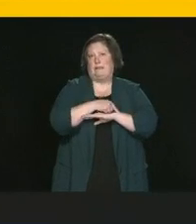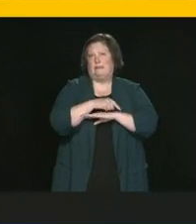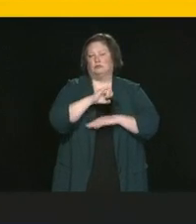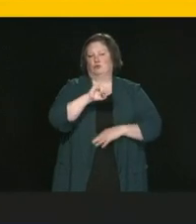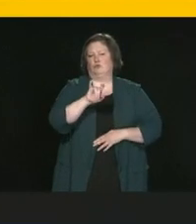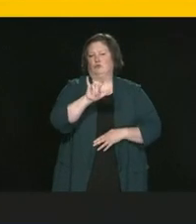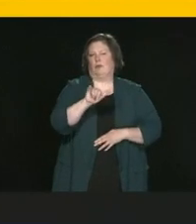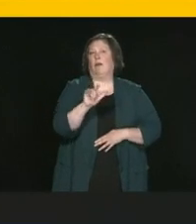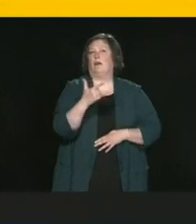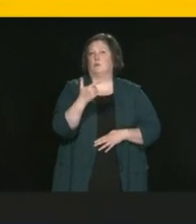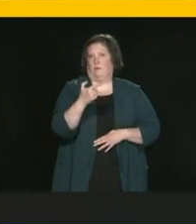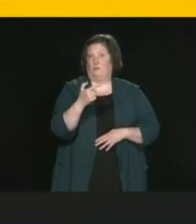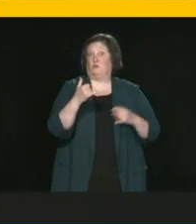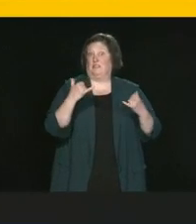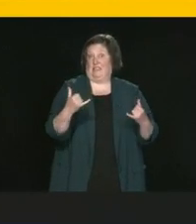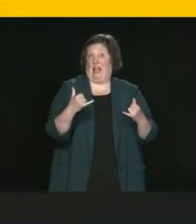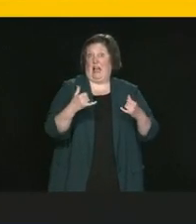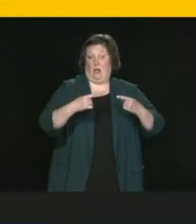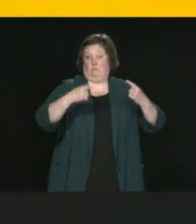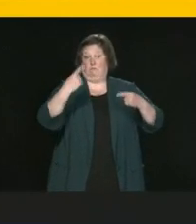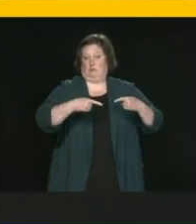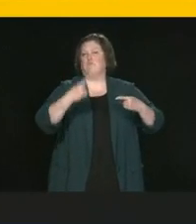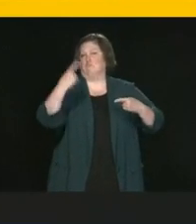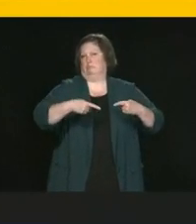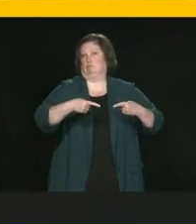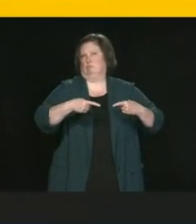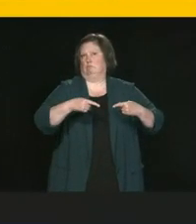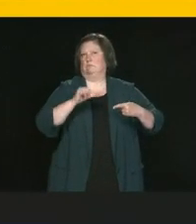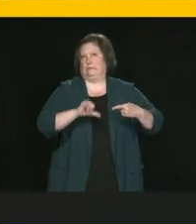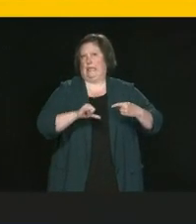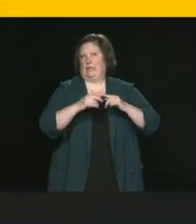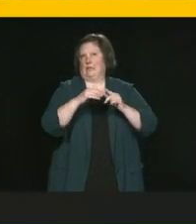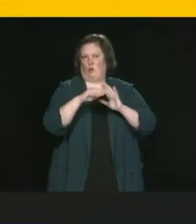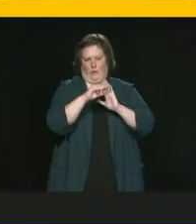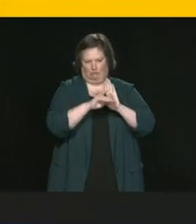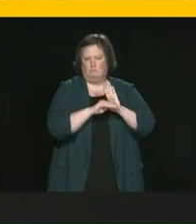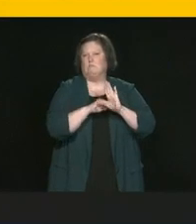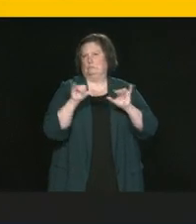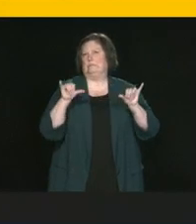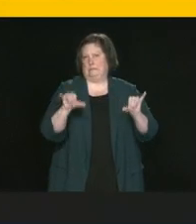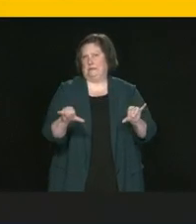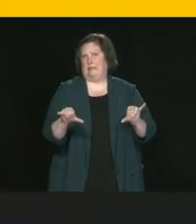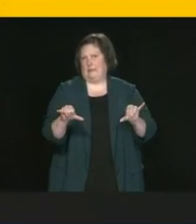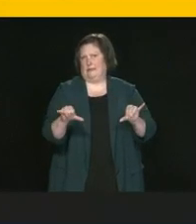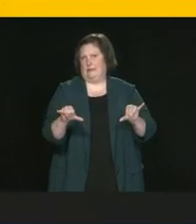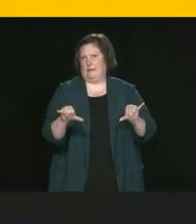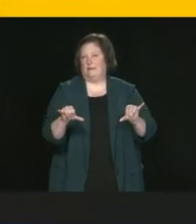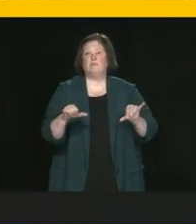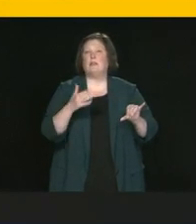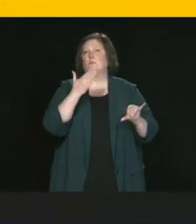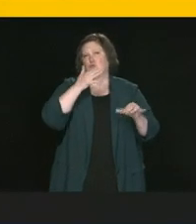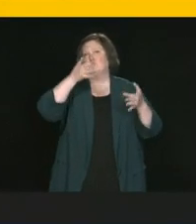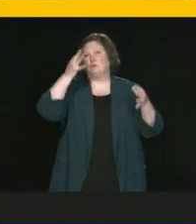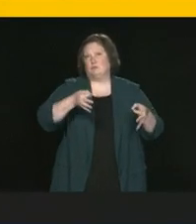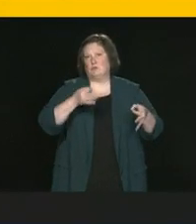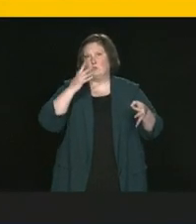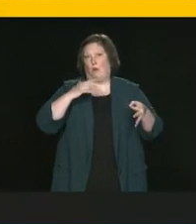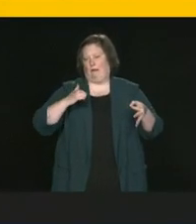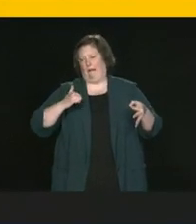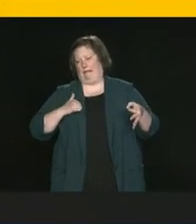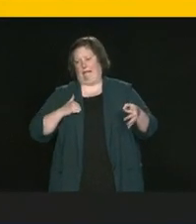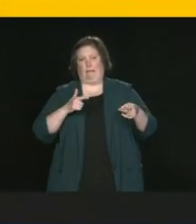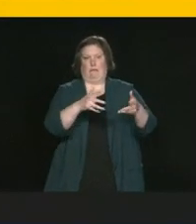current measures in place along our border. This is an important decision that will keep people in both of our countries safe.